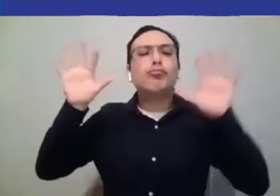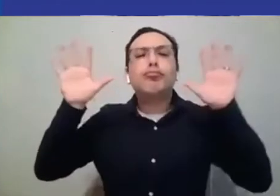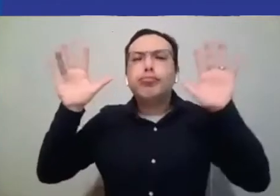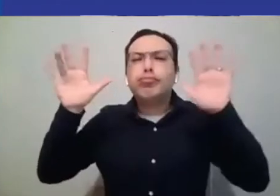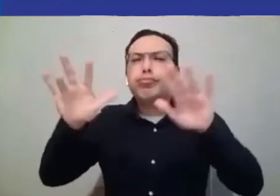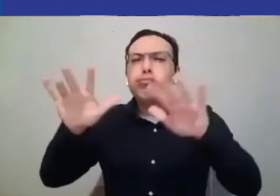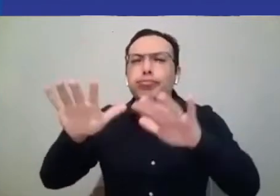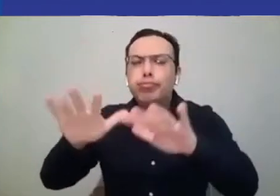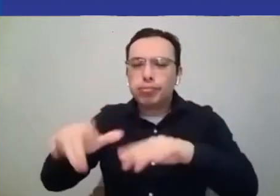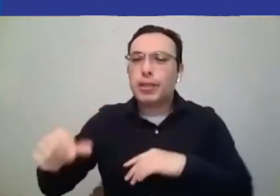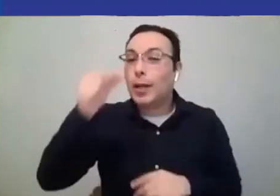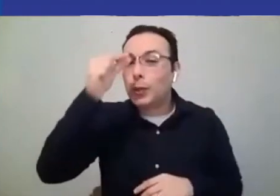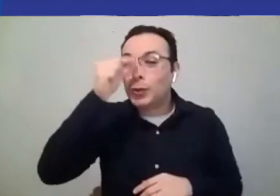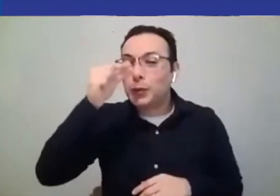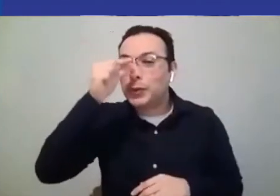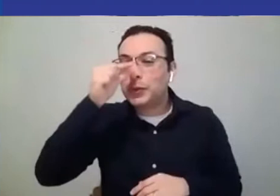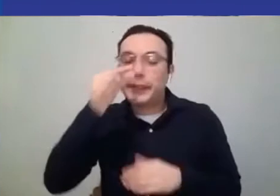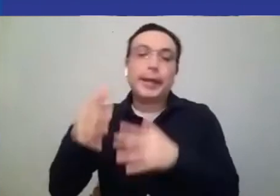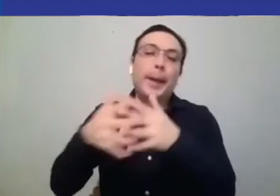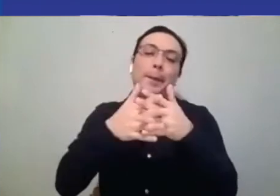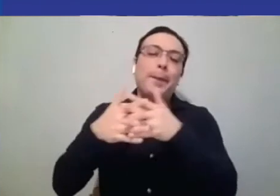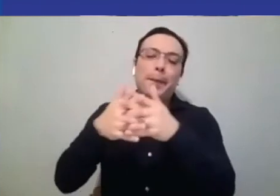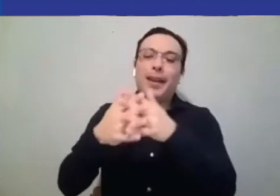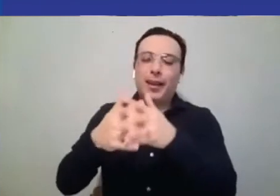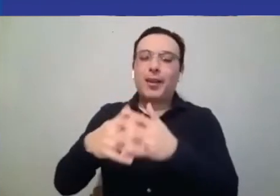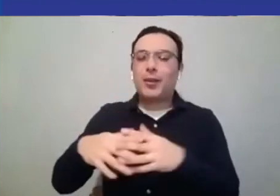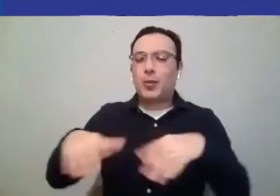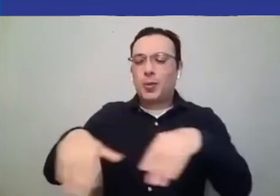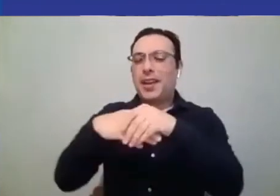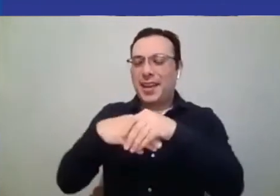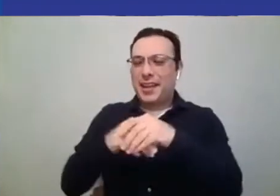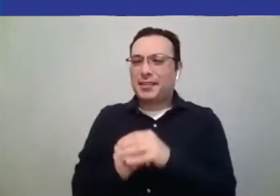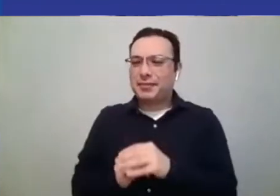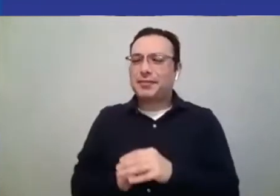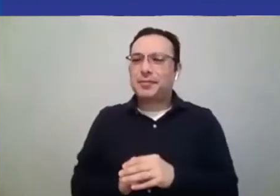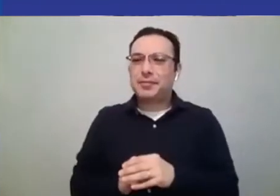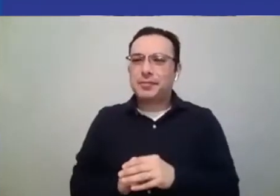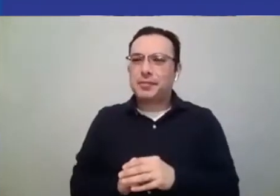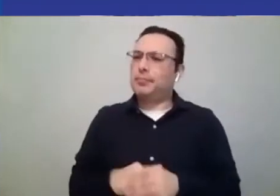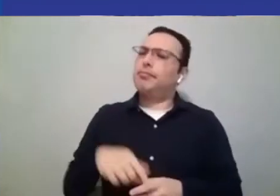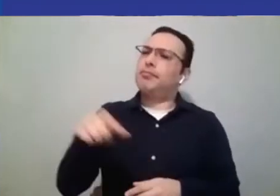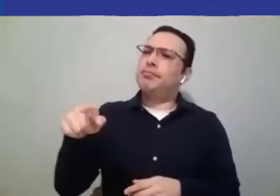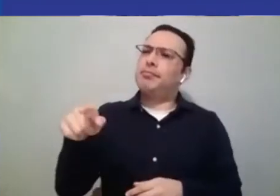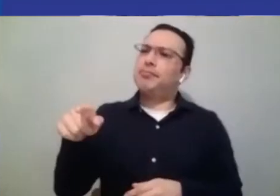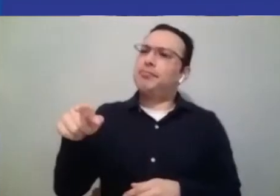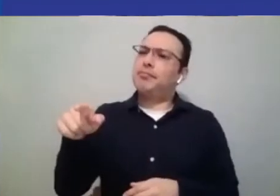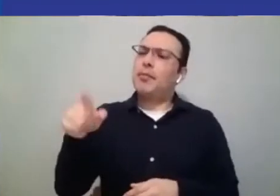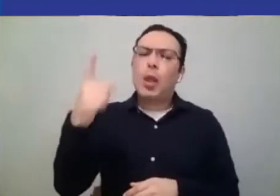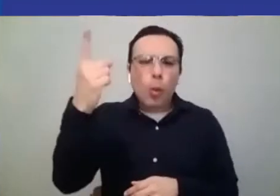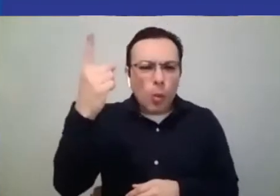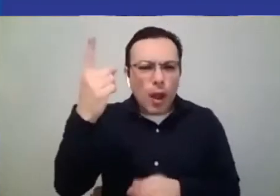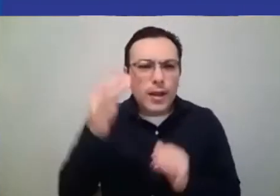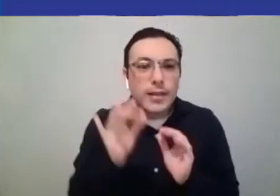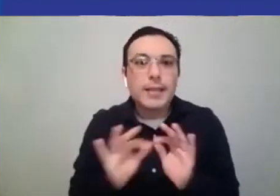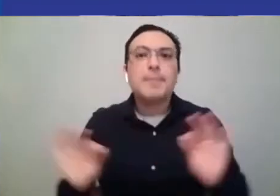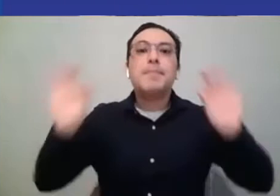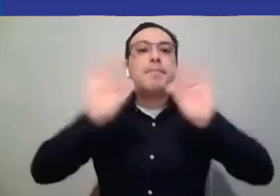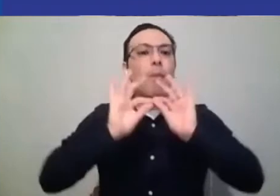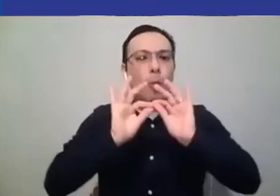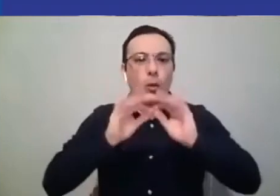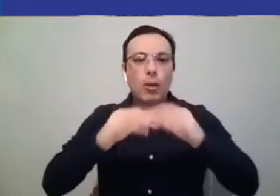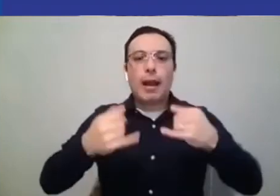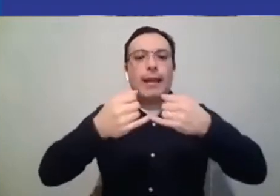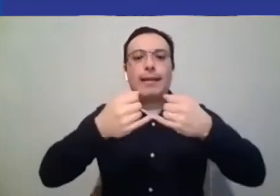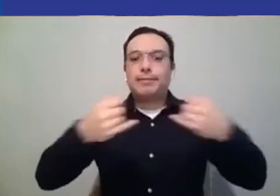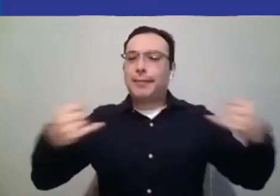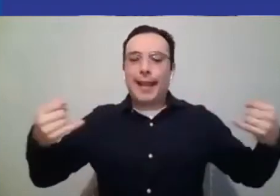weddings there were these huge gatherings or huge birthday parties where there is like freestyle dance, but there's a